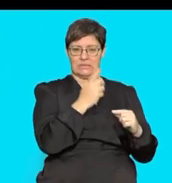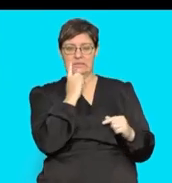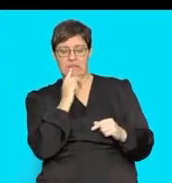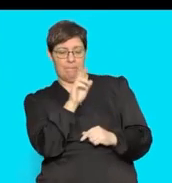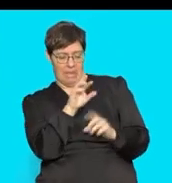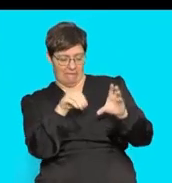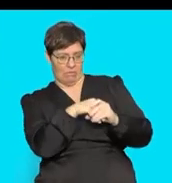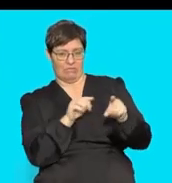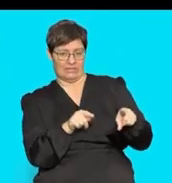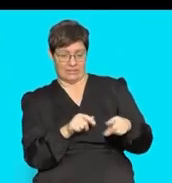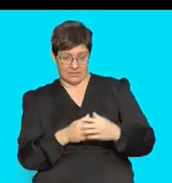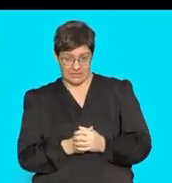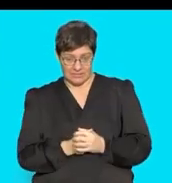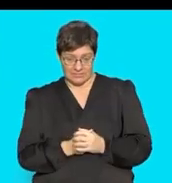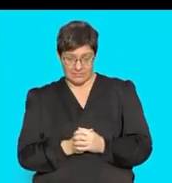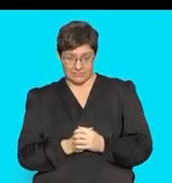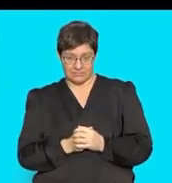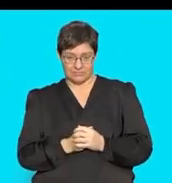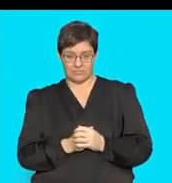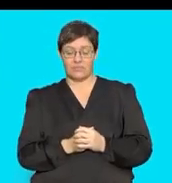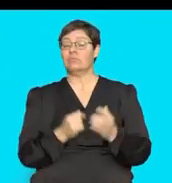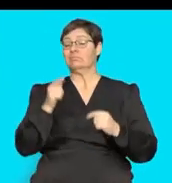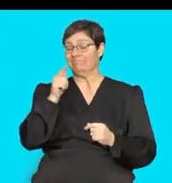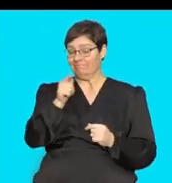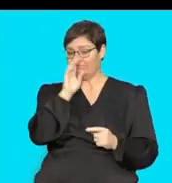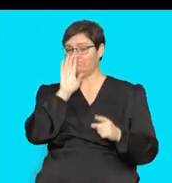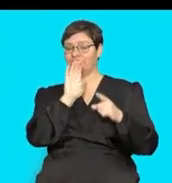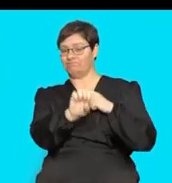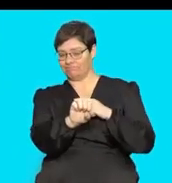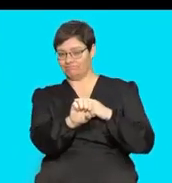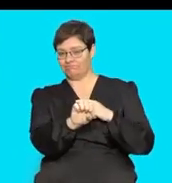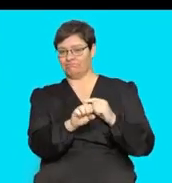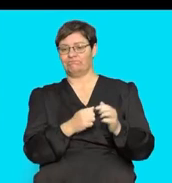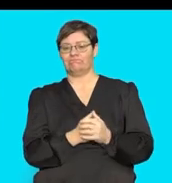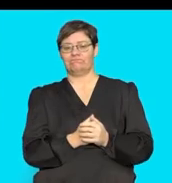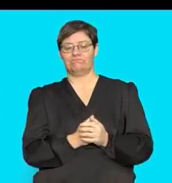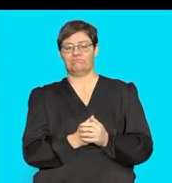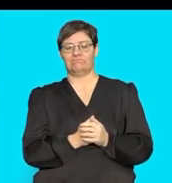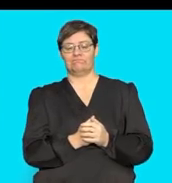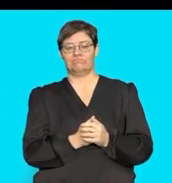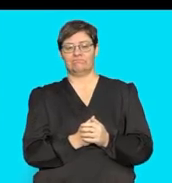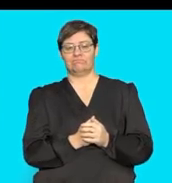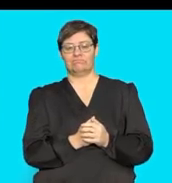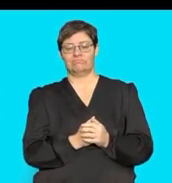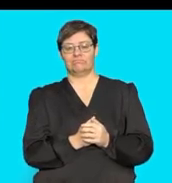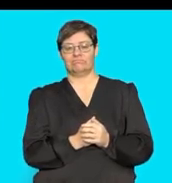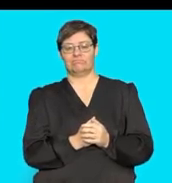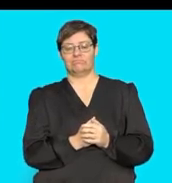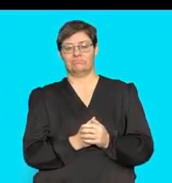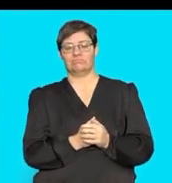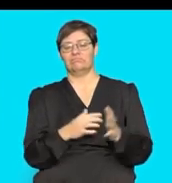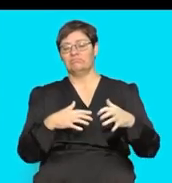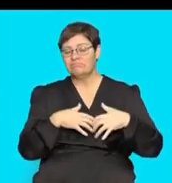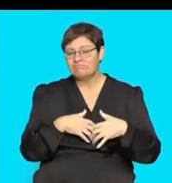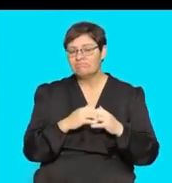Let's continue. Okay, so in this case, you'll notice we can draw, we'll be able to